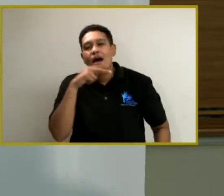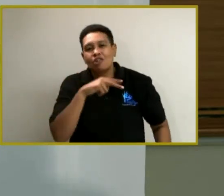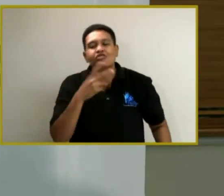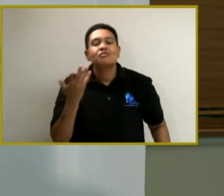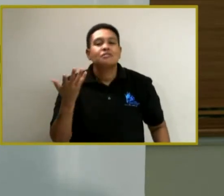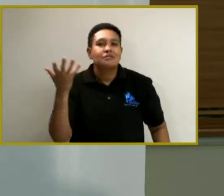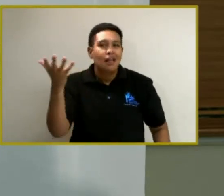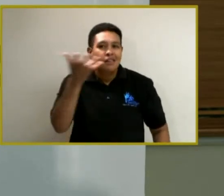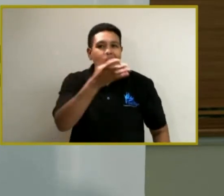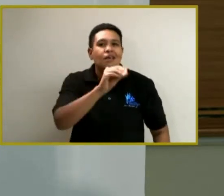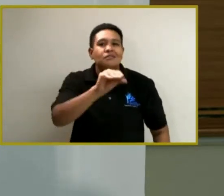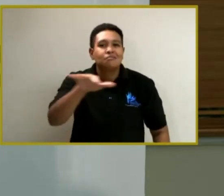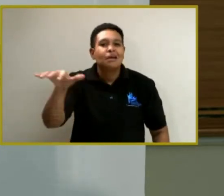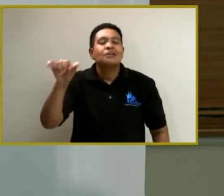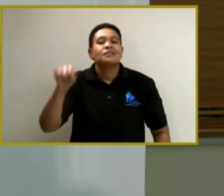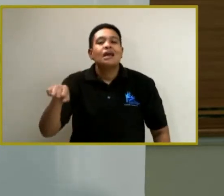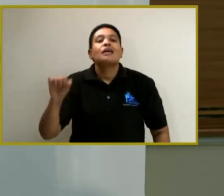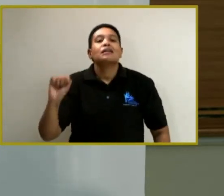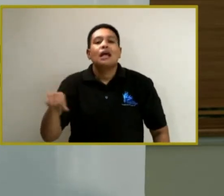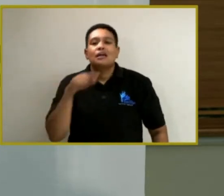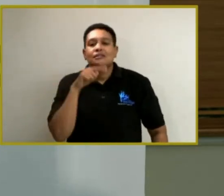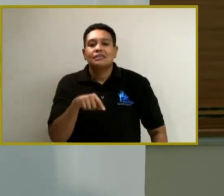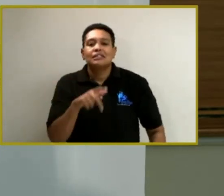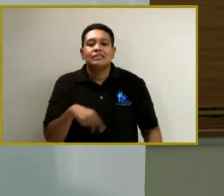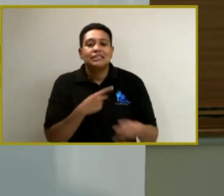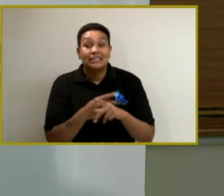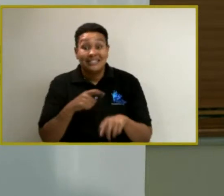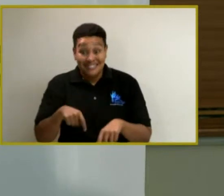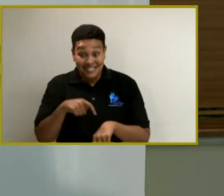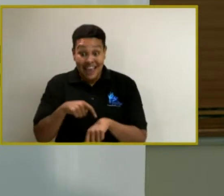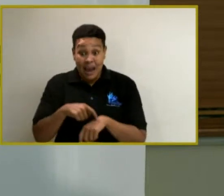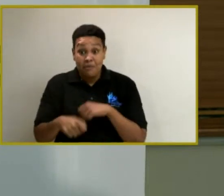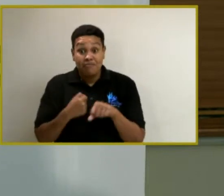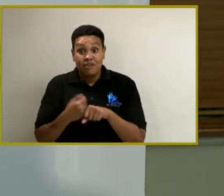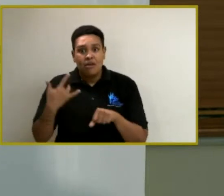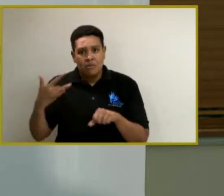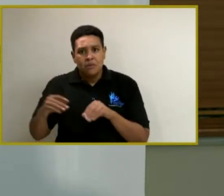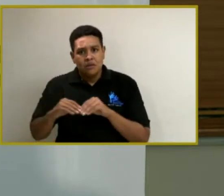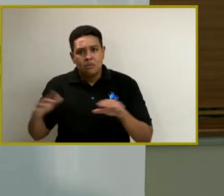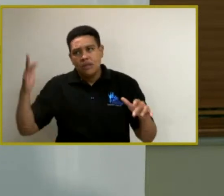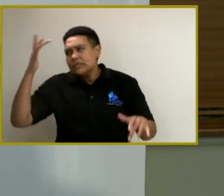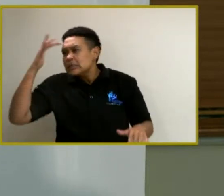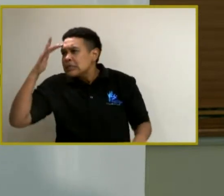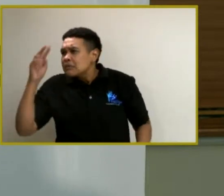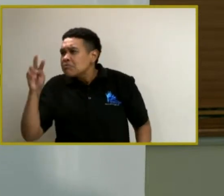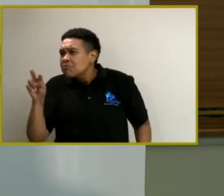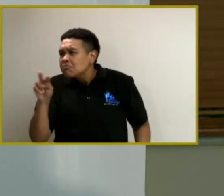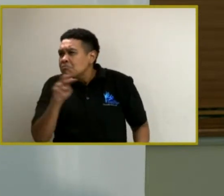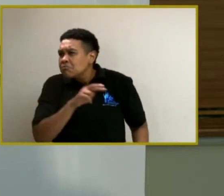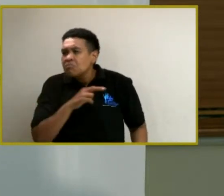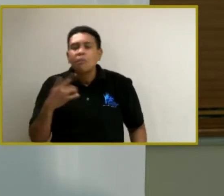are out there, and they tend to be, this is a time of the year that we tend to see a lot